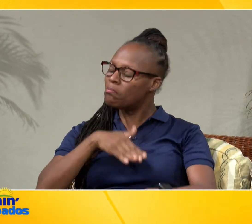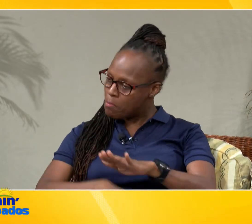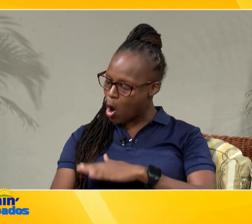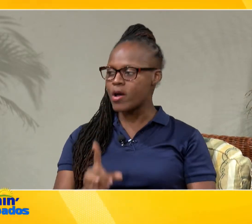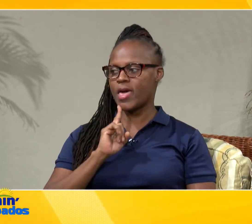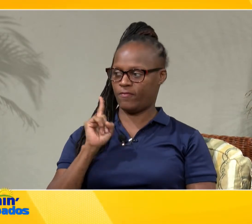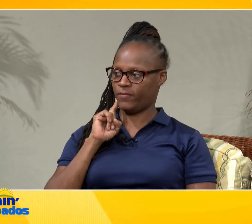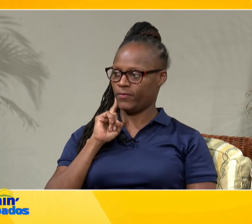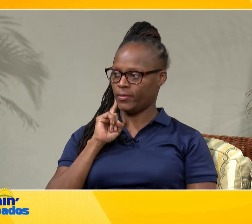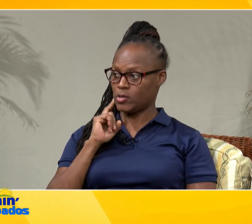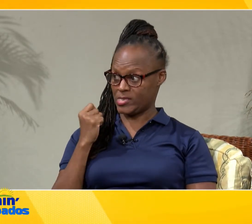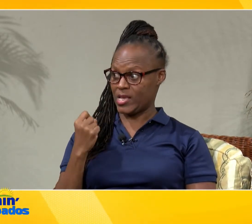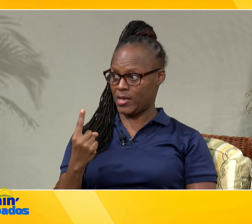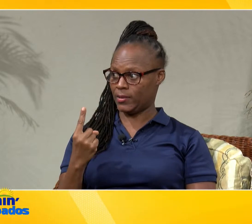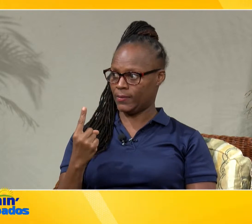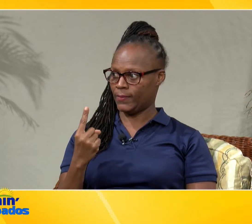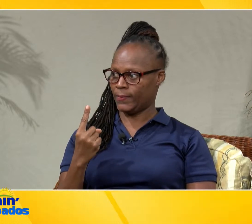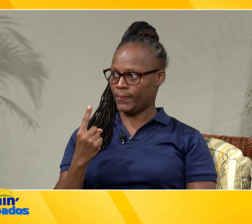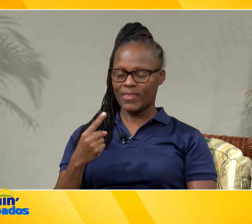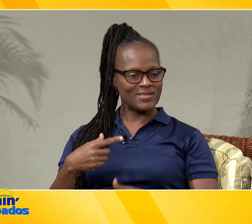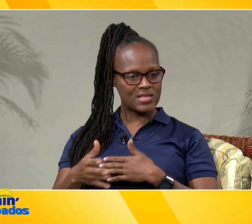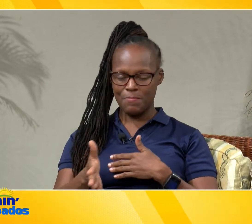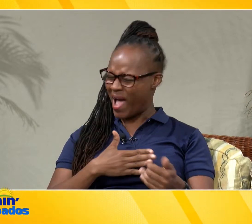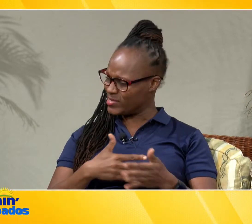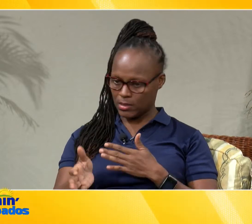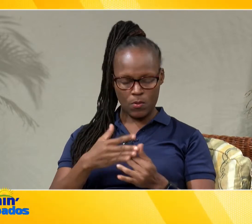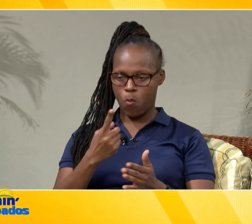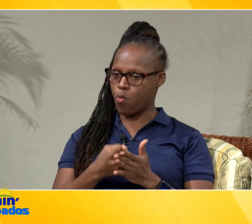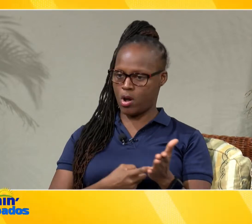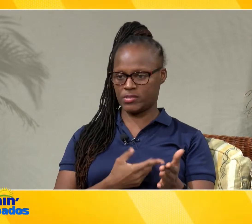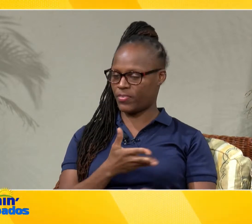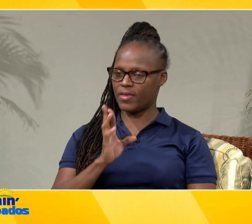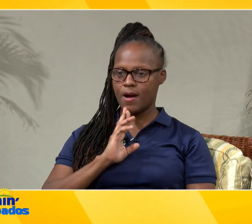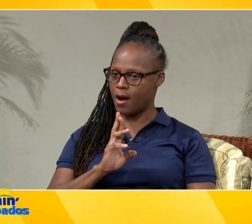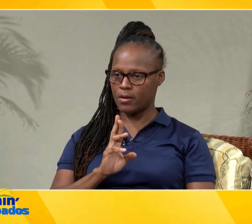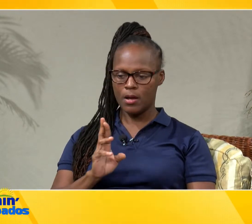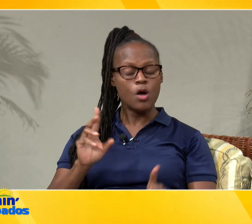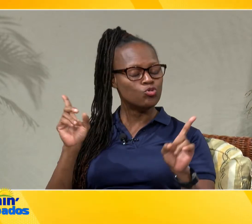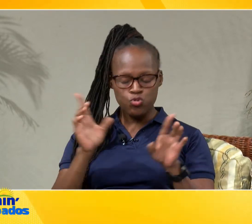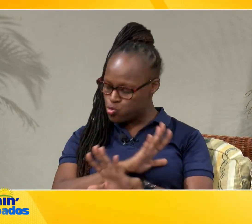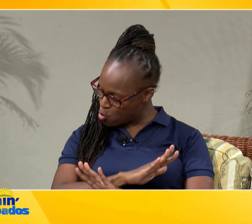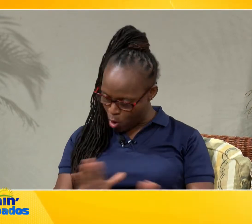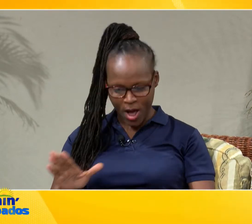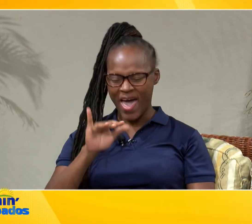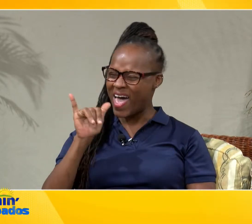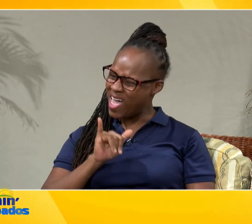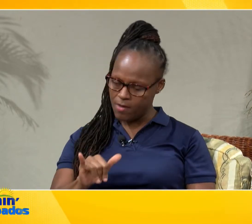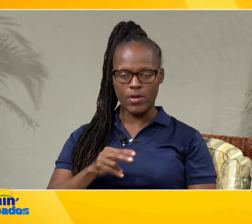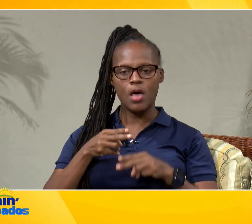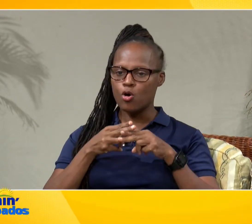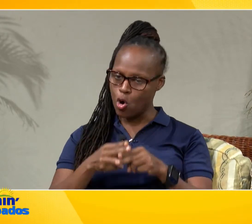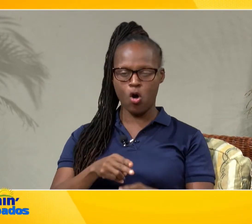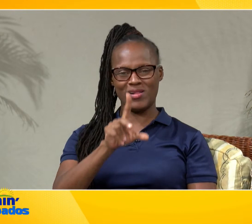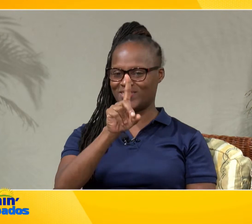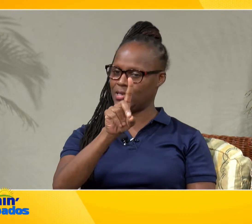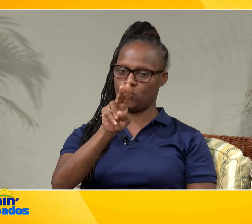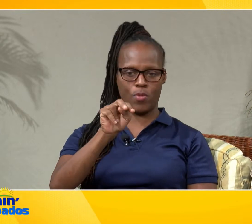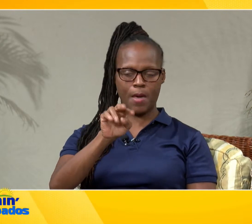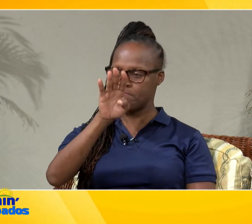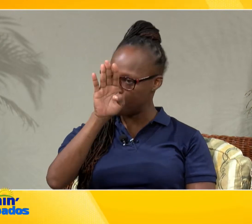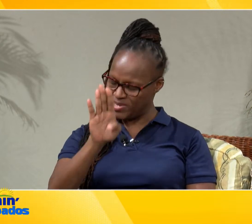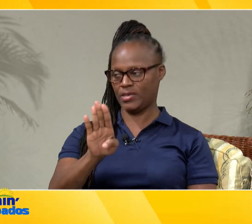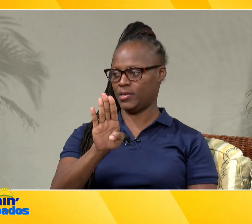There are a number of deaf who are born deaf. Yeah. You understand what I'm saying? But it doesn't matter what they are.